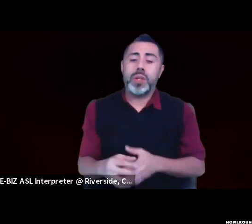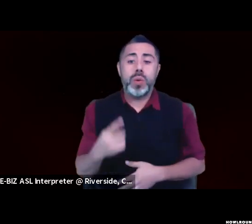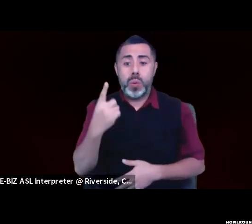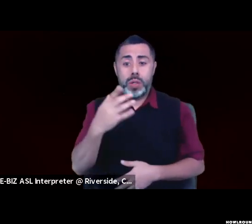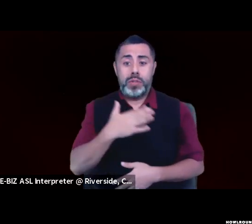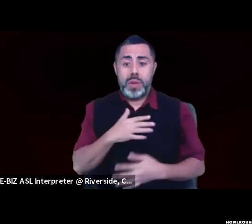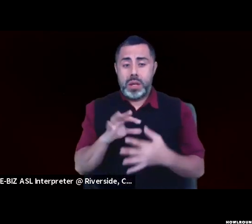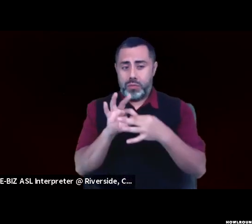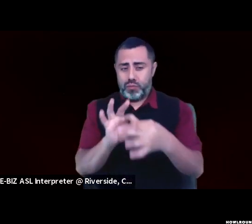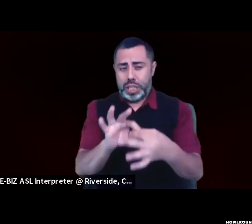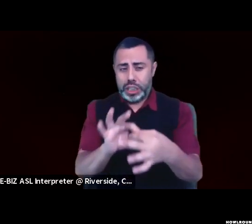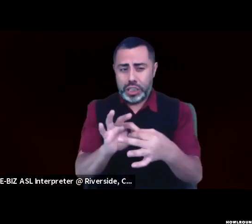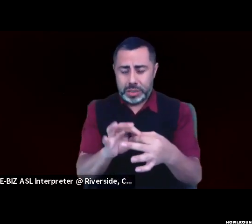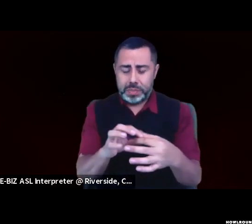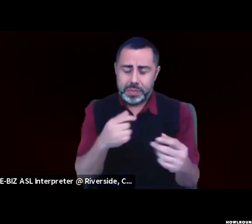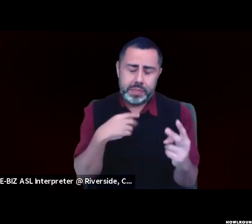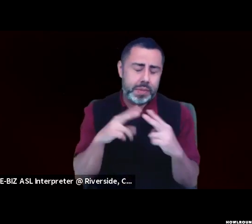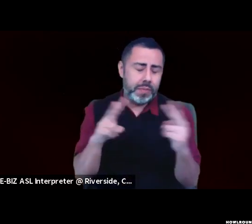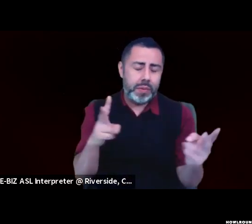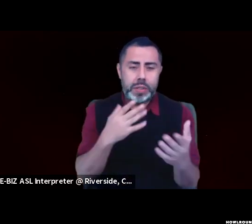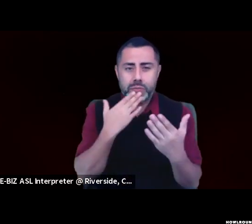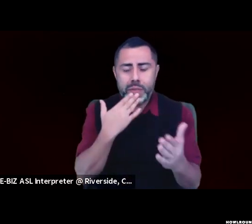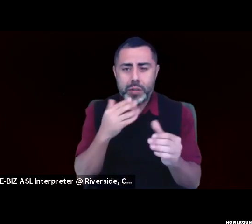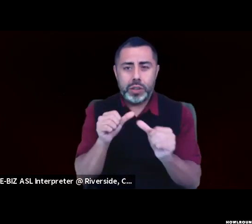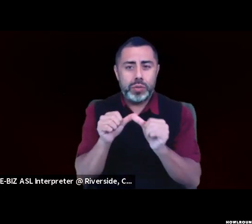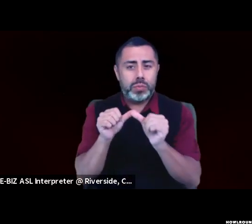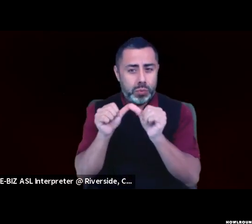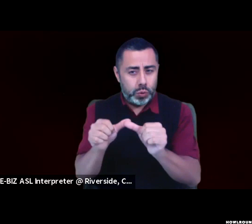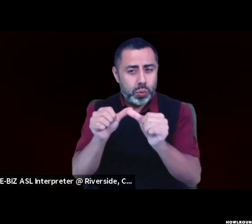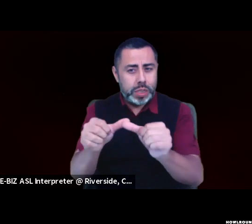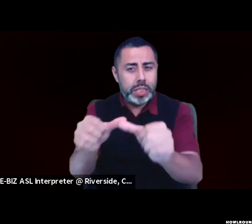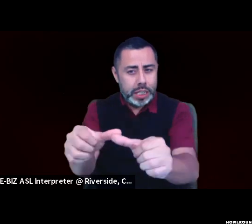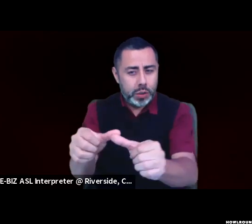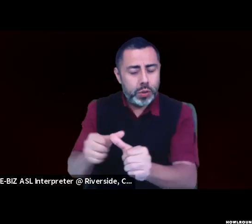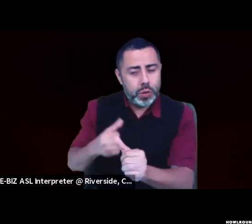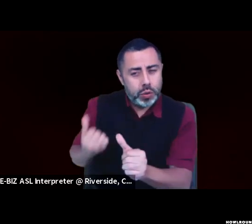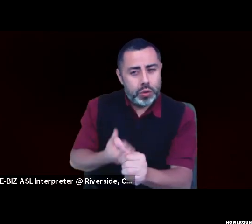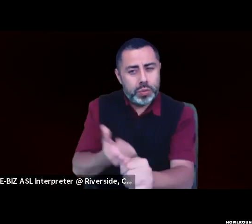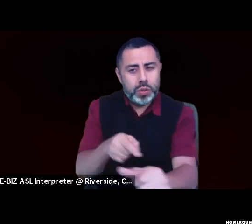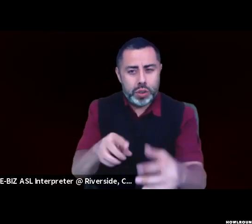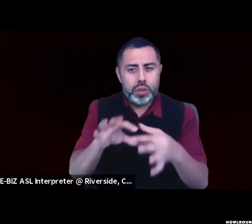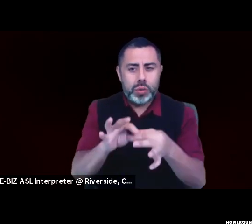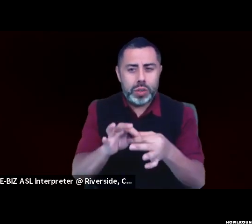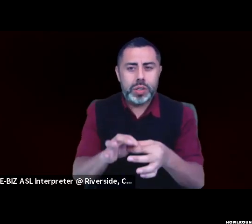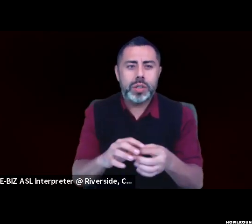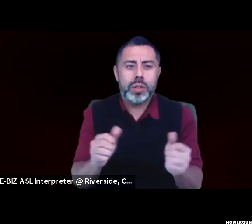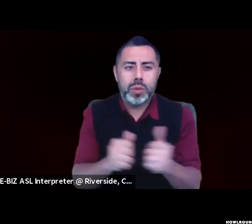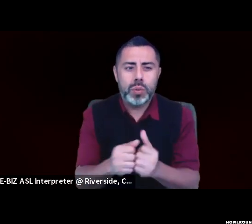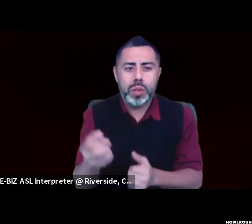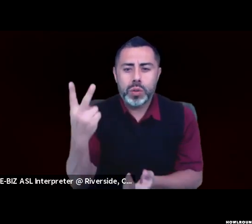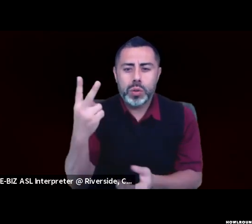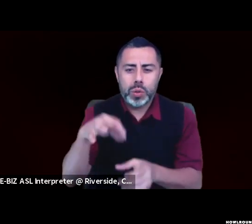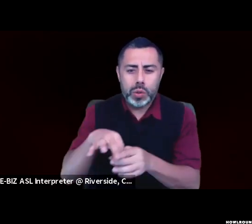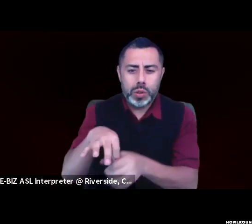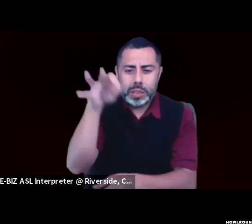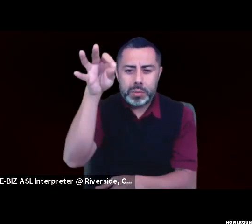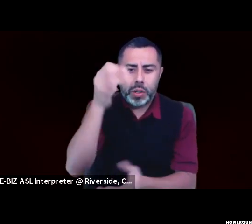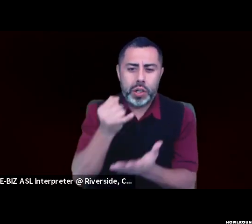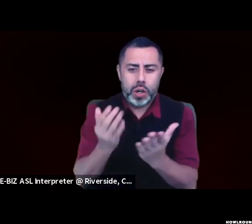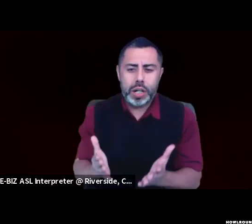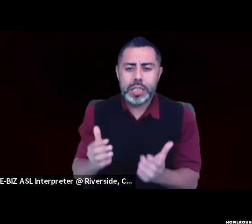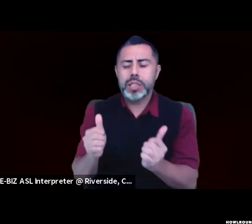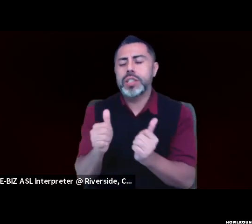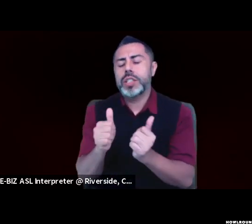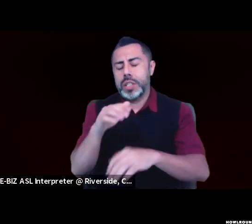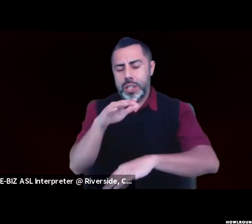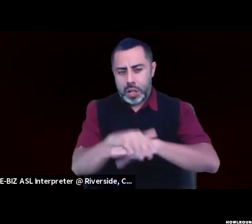grateful to be continuing to pursue is with a Two-Spirit artist in the Turtle Mountains on the North Dakota